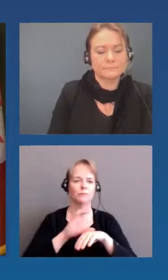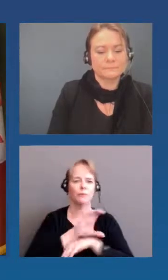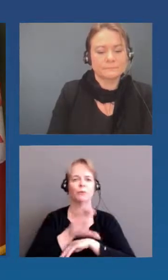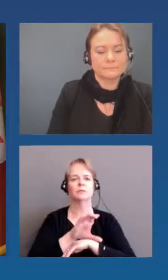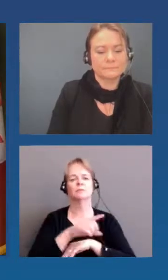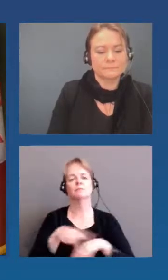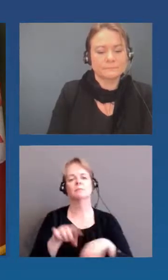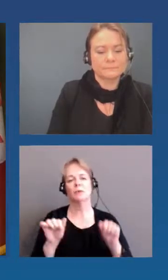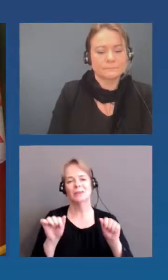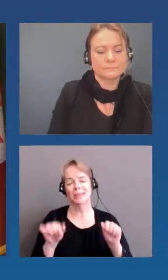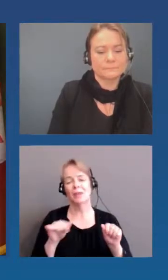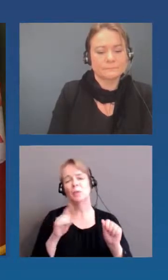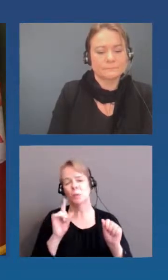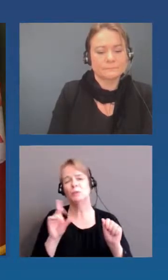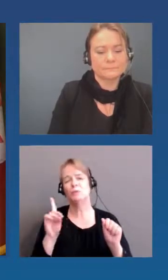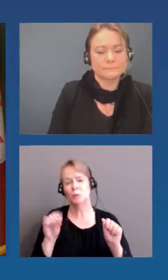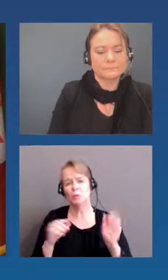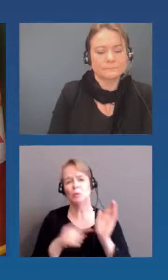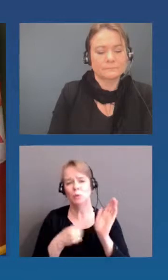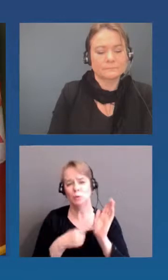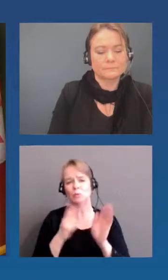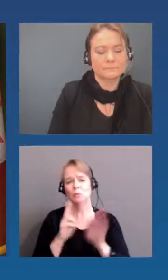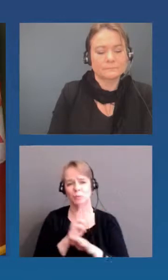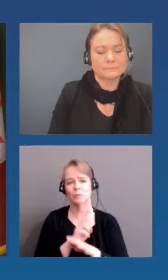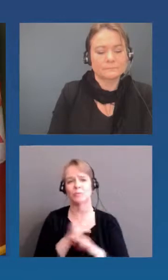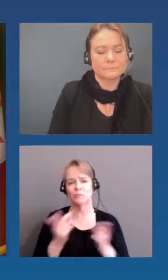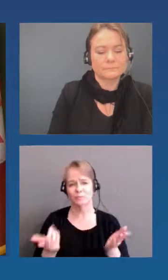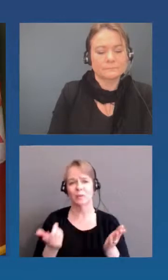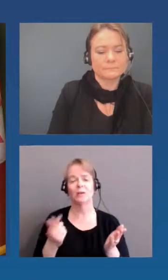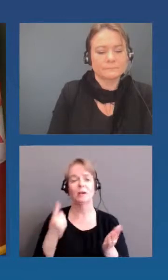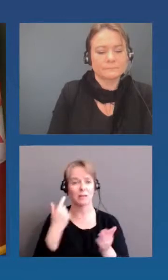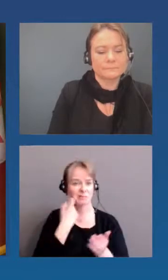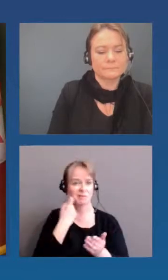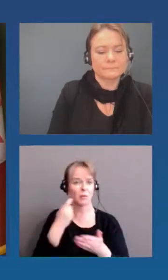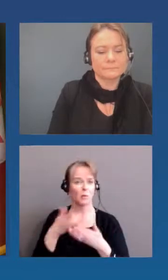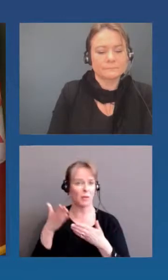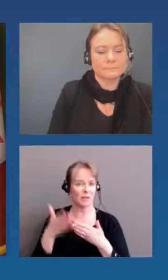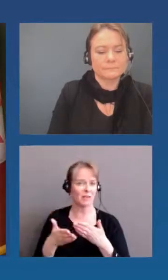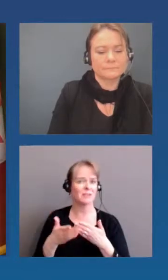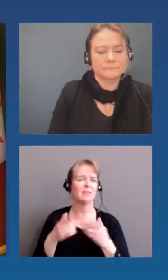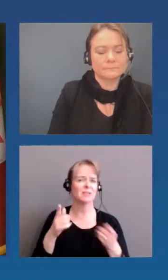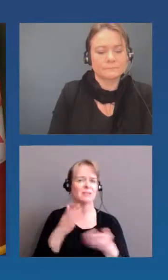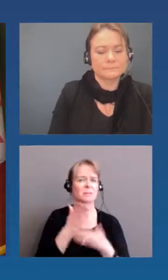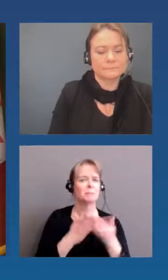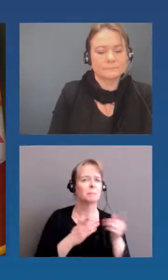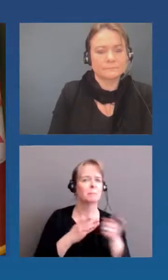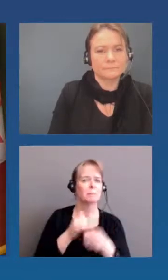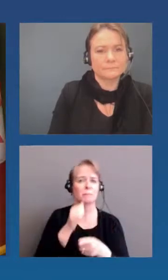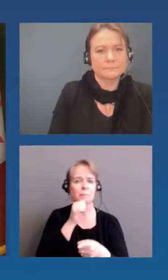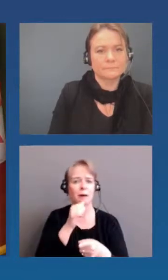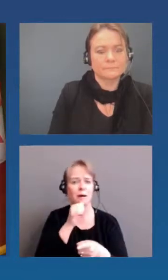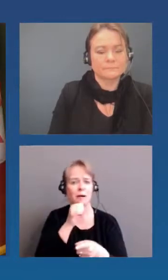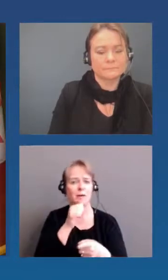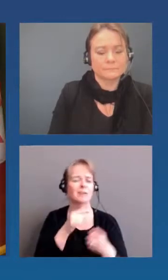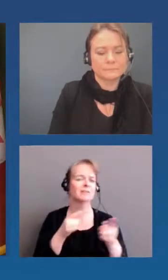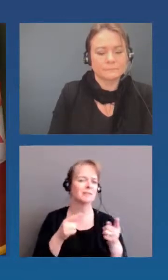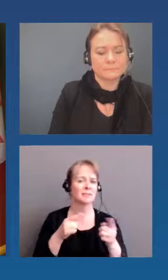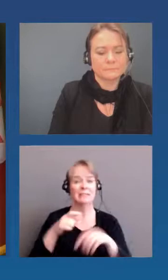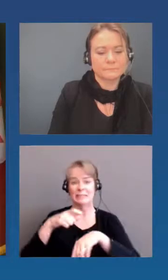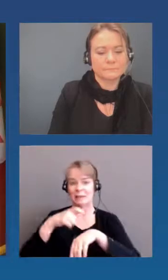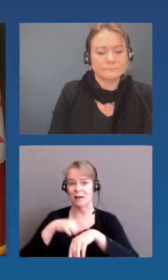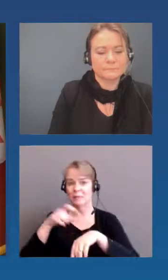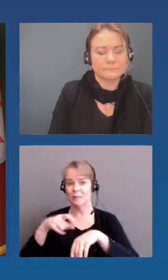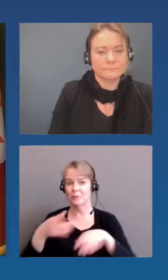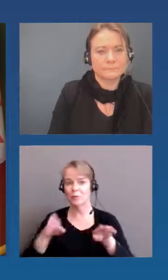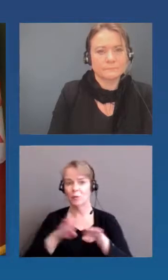on the weekend, we had a couple of bars that were not following the rules, that were going past the time. We're continuing